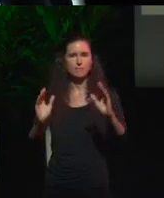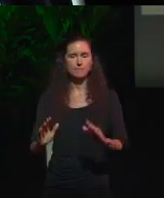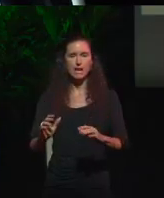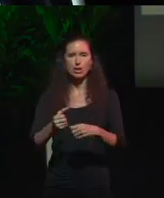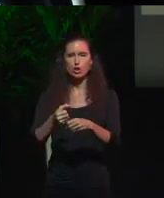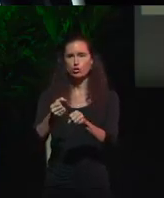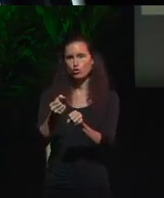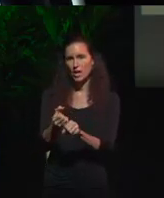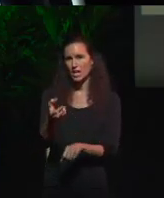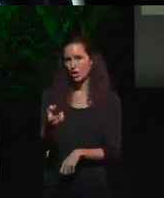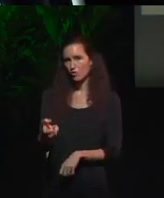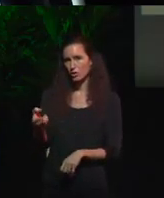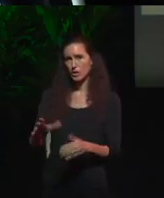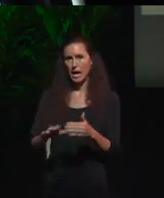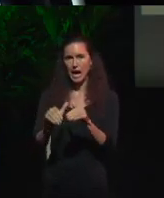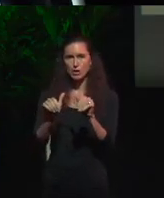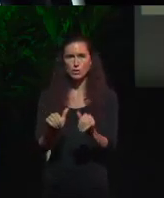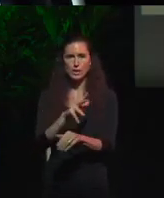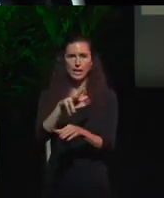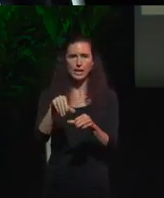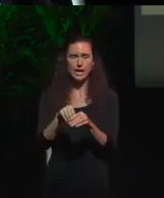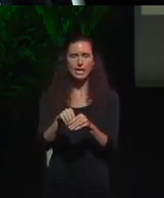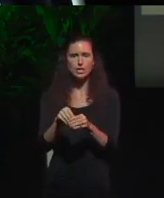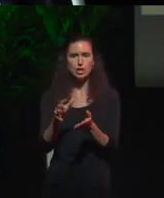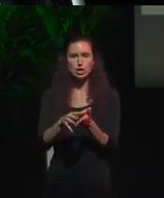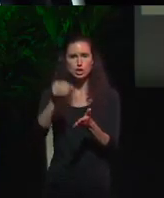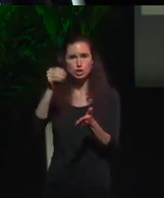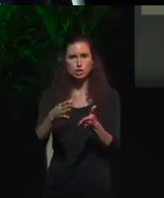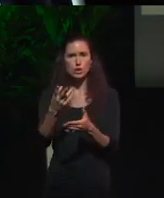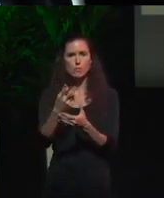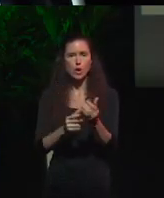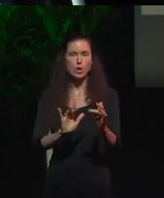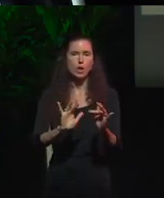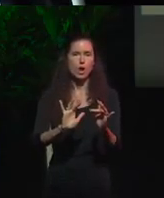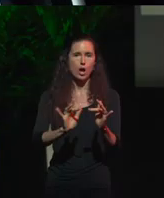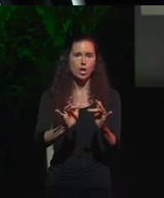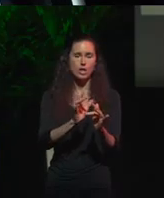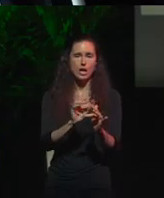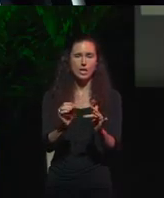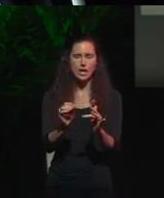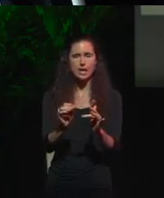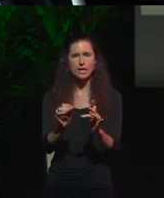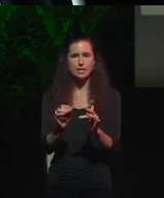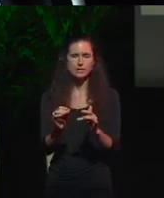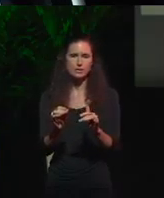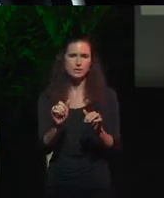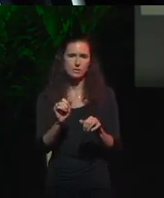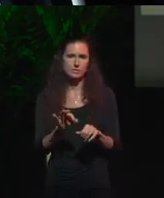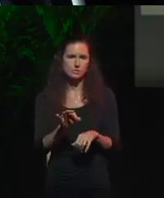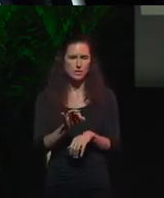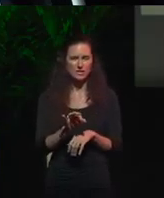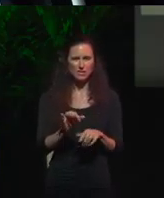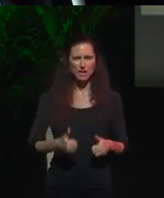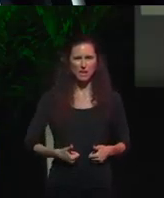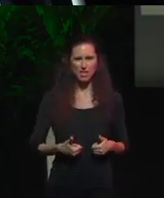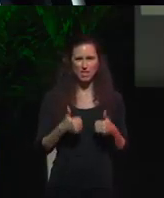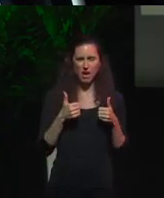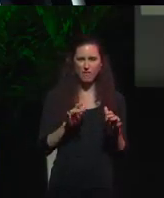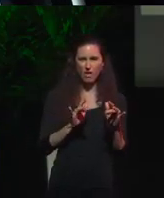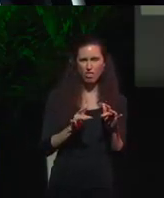created resources on how to engage your students both online and synchronously and asynchronously. There